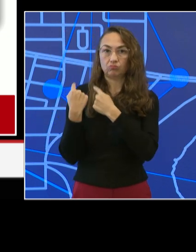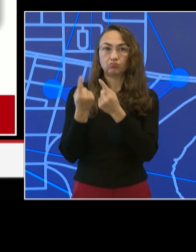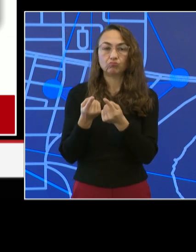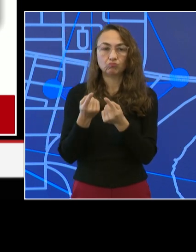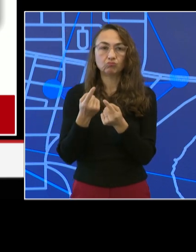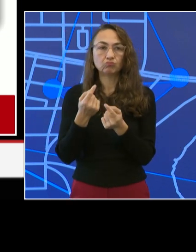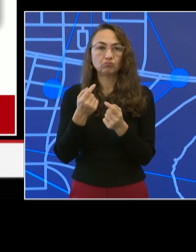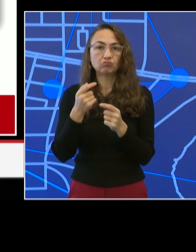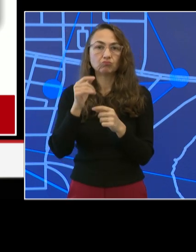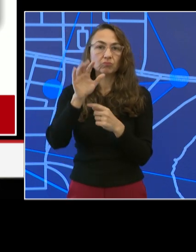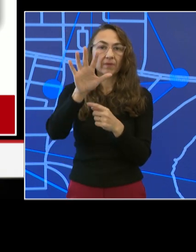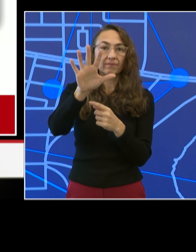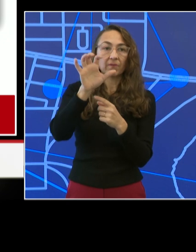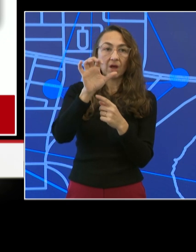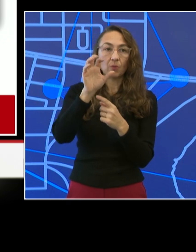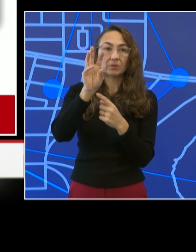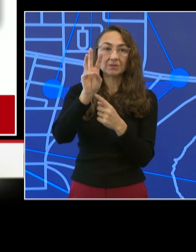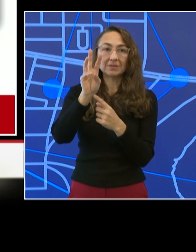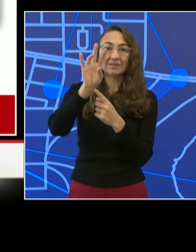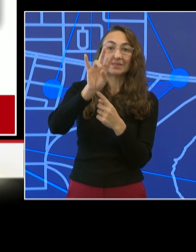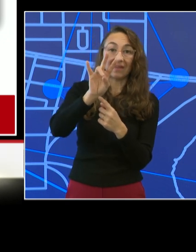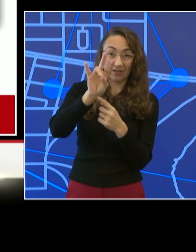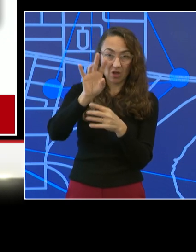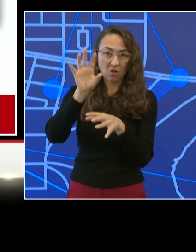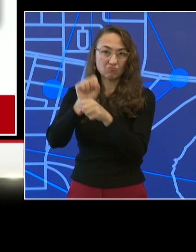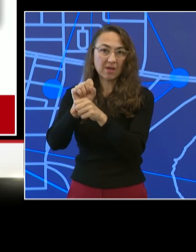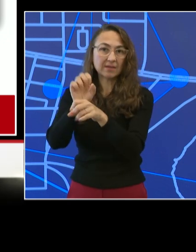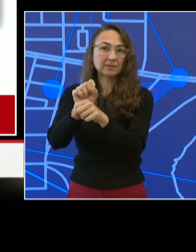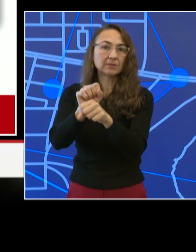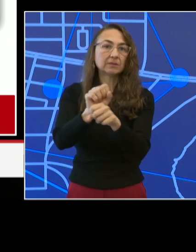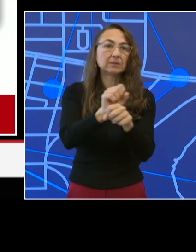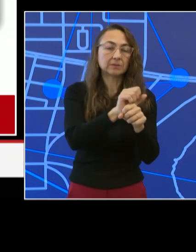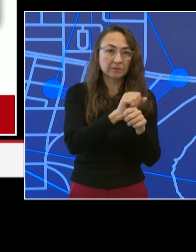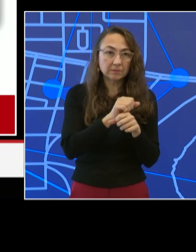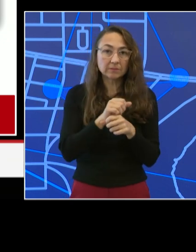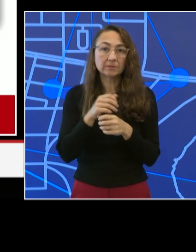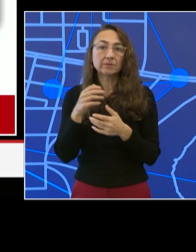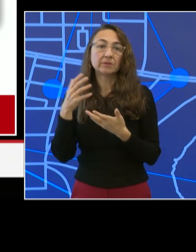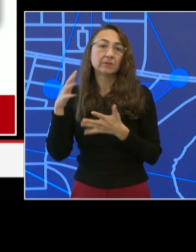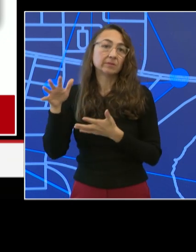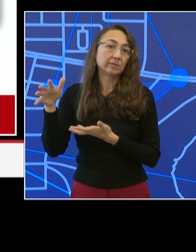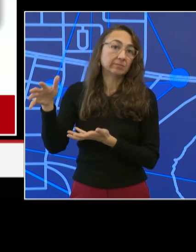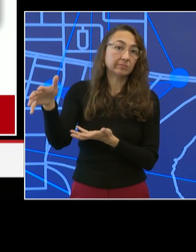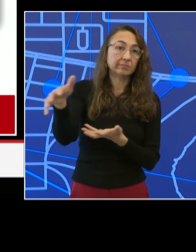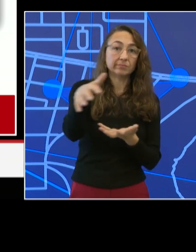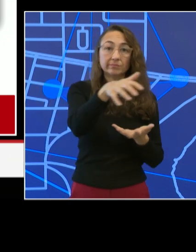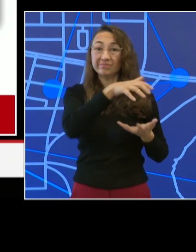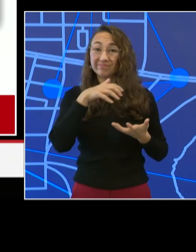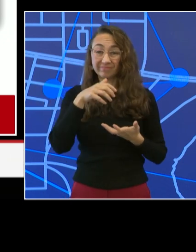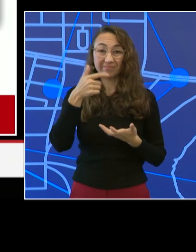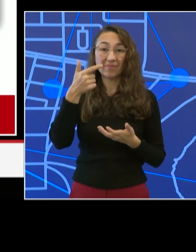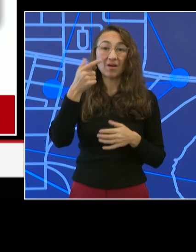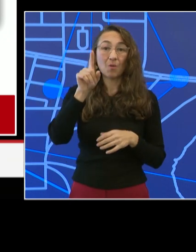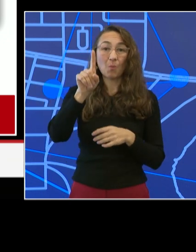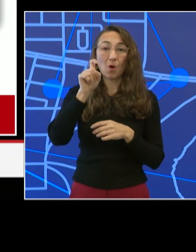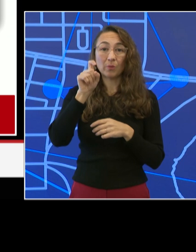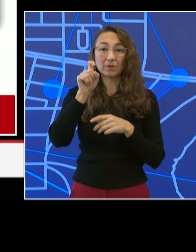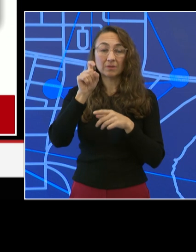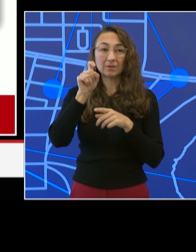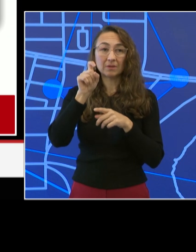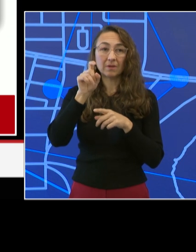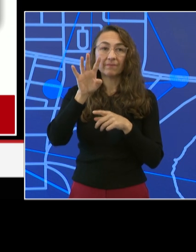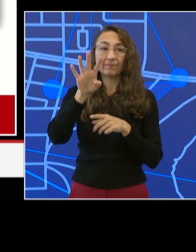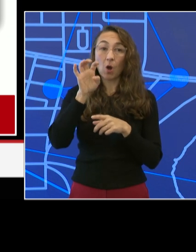than 426 guns, and during these deployments, these teams have also recovered 124 stolen